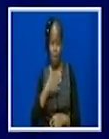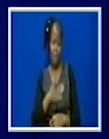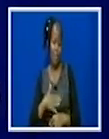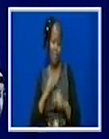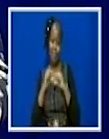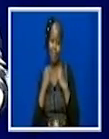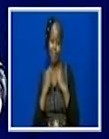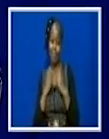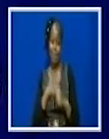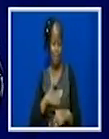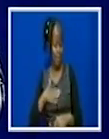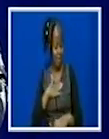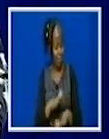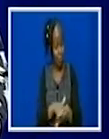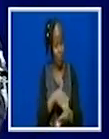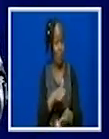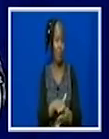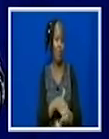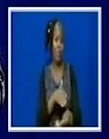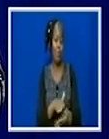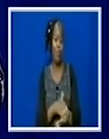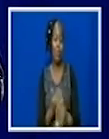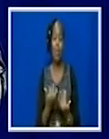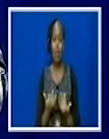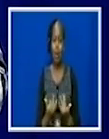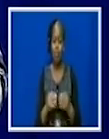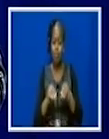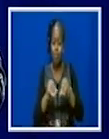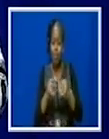ni fizo. Nitashika kitu, nipeleke pole pole. Particles.